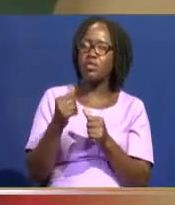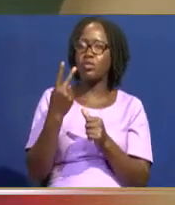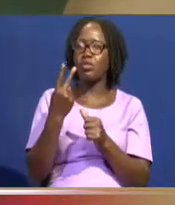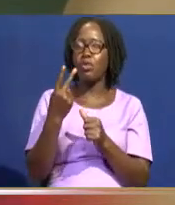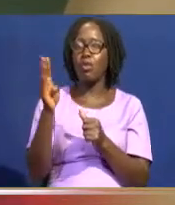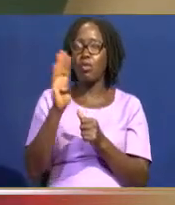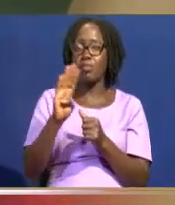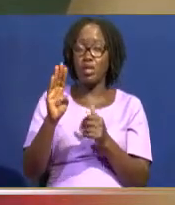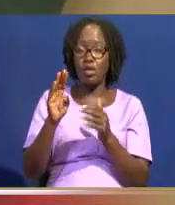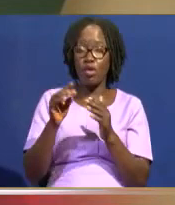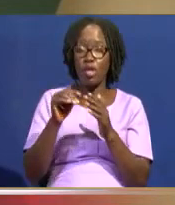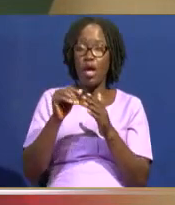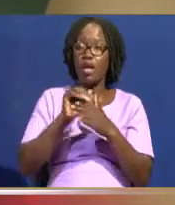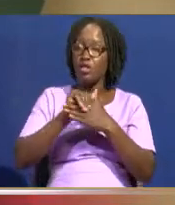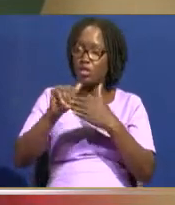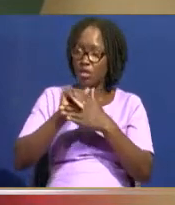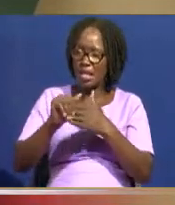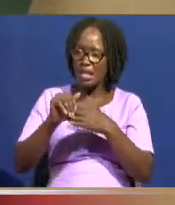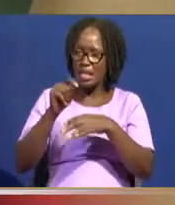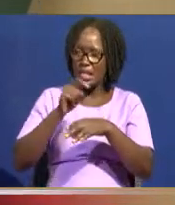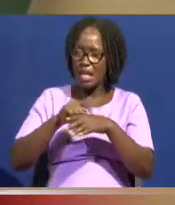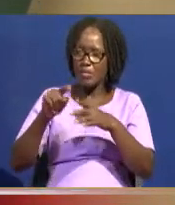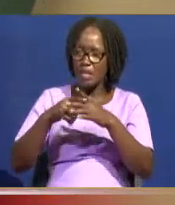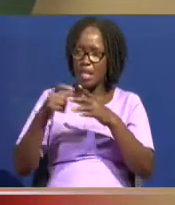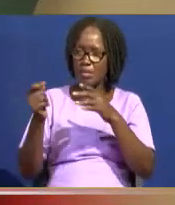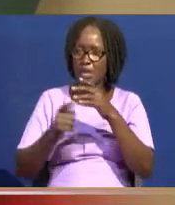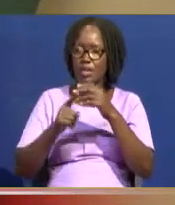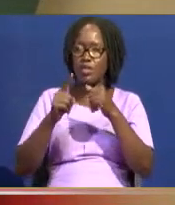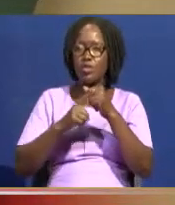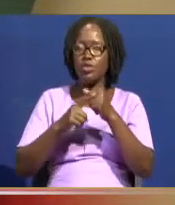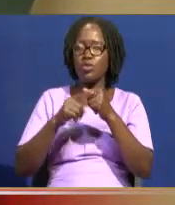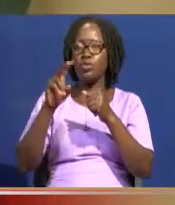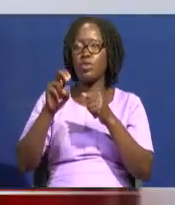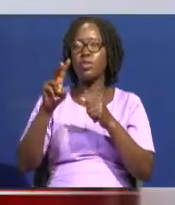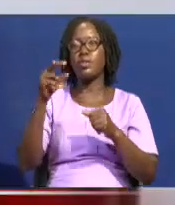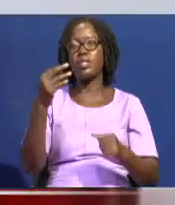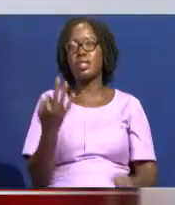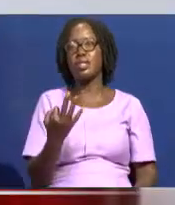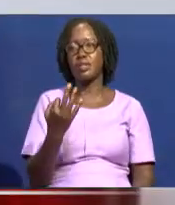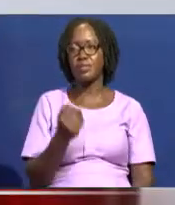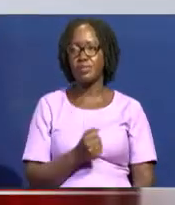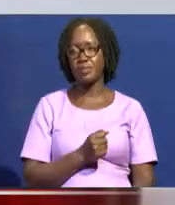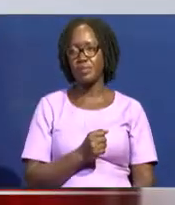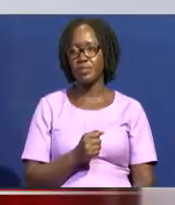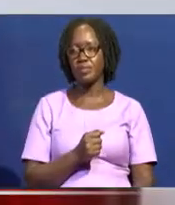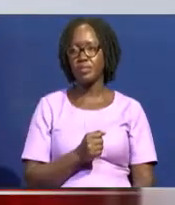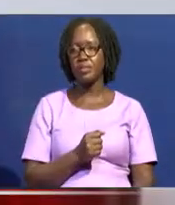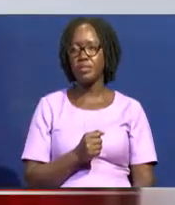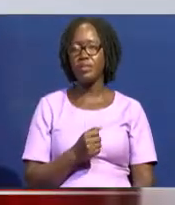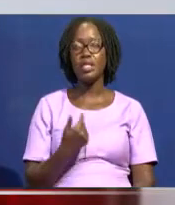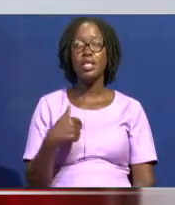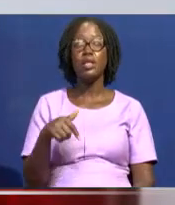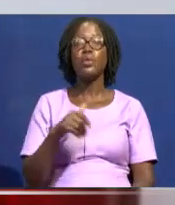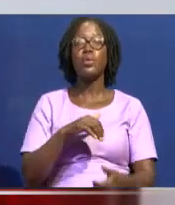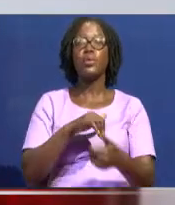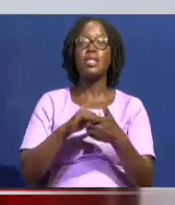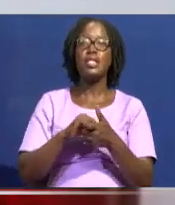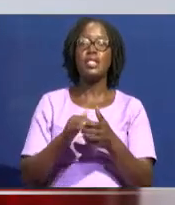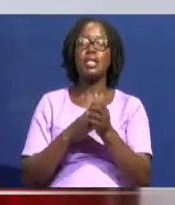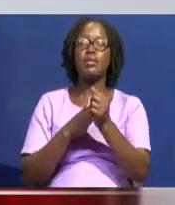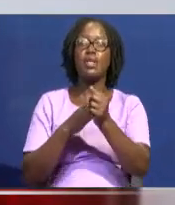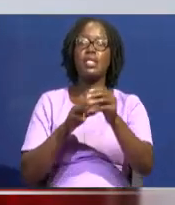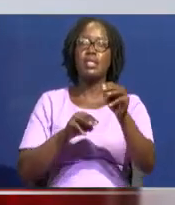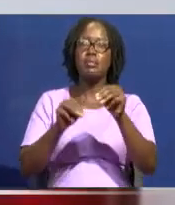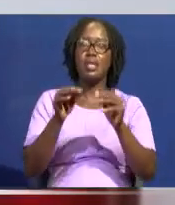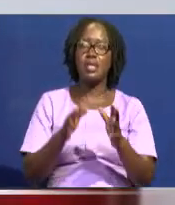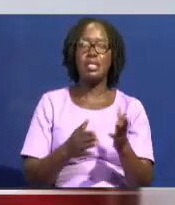2 ambao muda wa kulipa unaanza mwezi Juni mwaka huu. We have engaged our lead managers